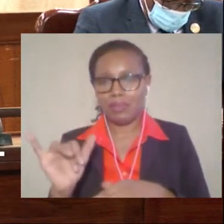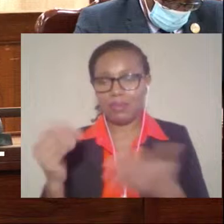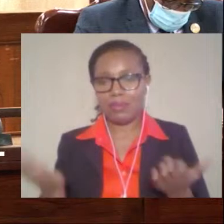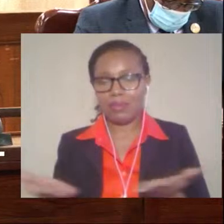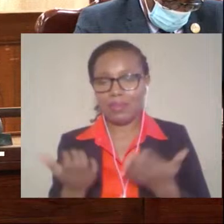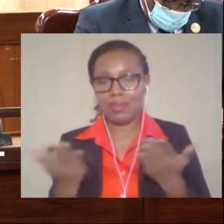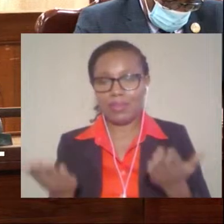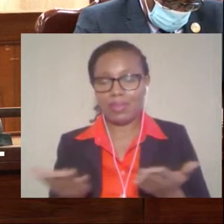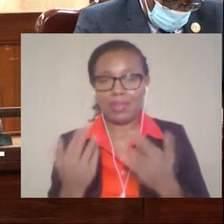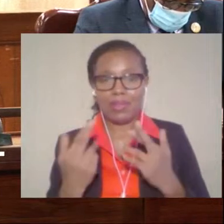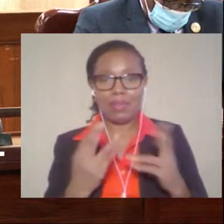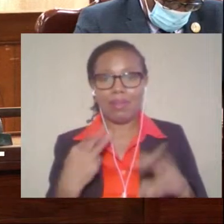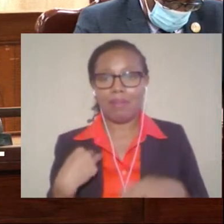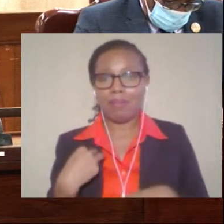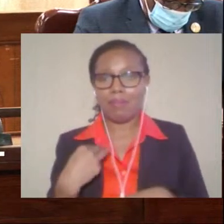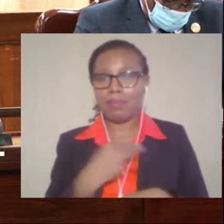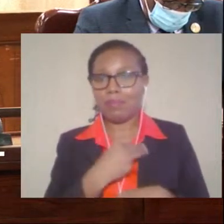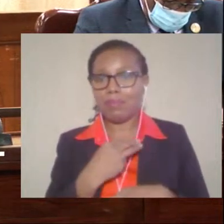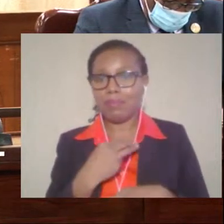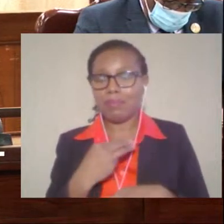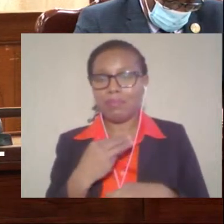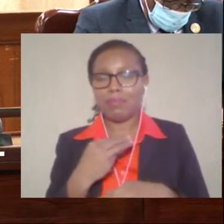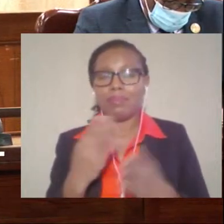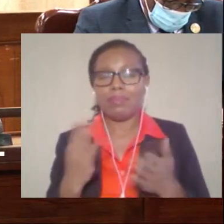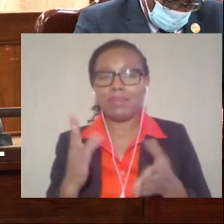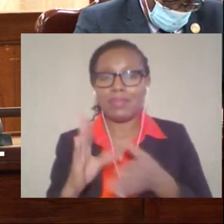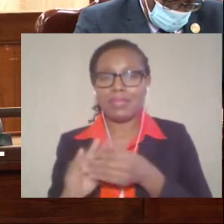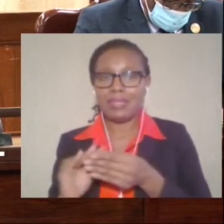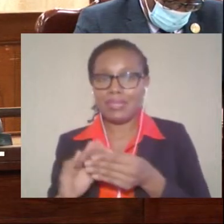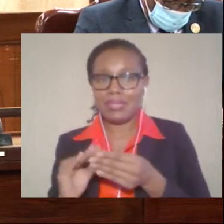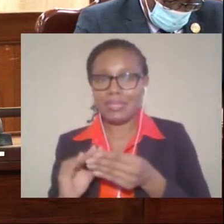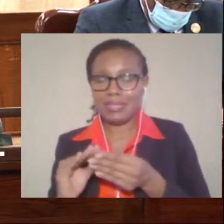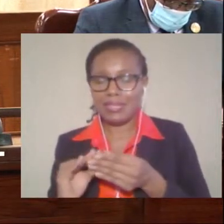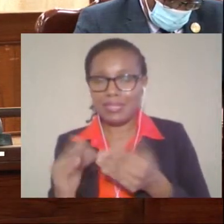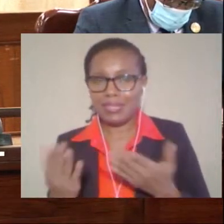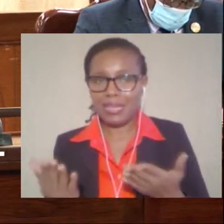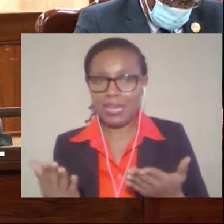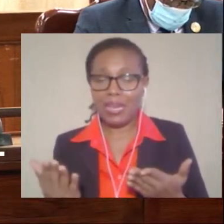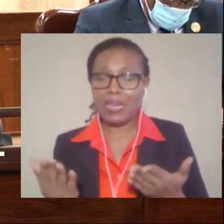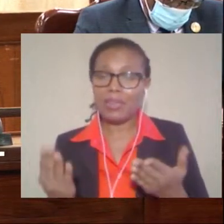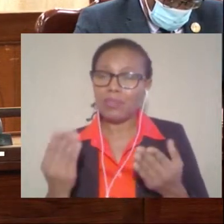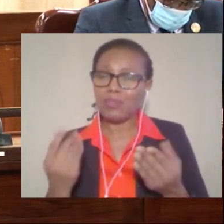have corrected that somewhat, sought to bring some clarity to that.